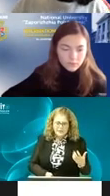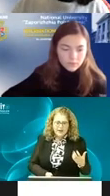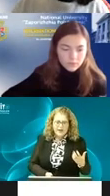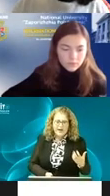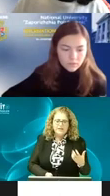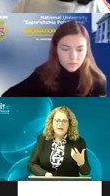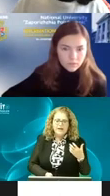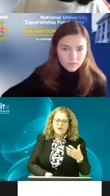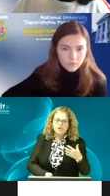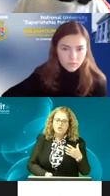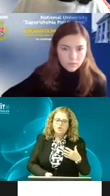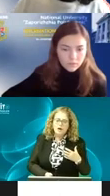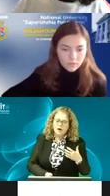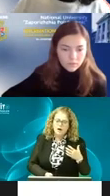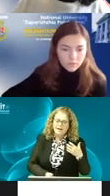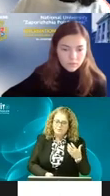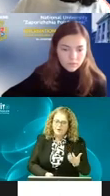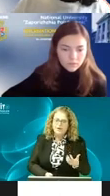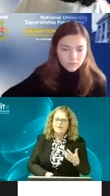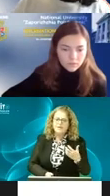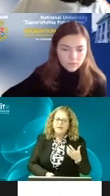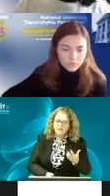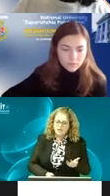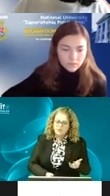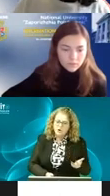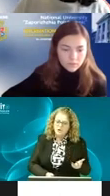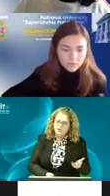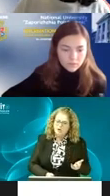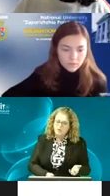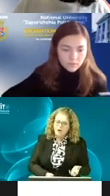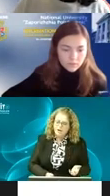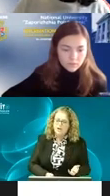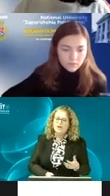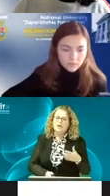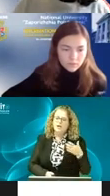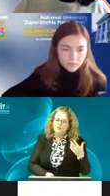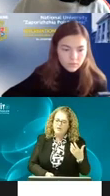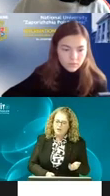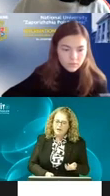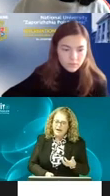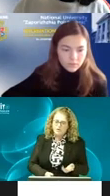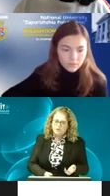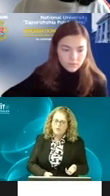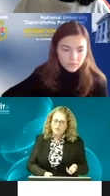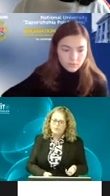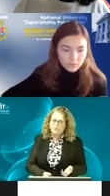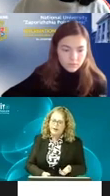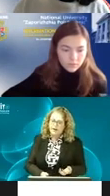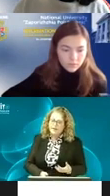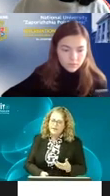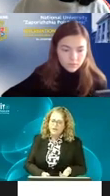teams and to experience industry project cooperation, innovation, and